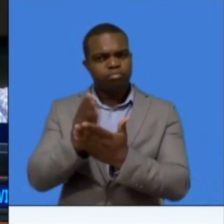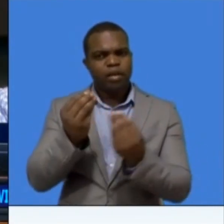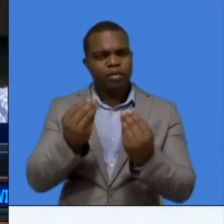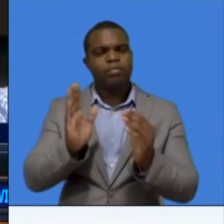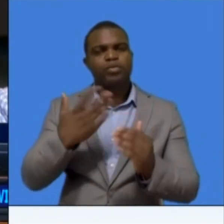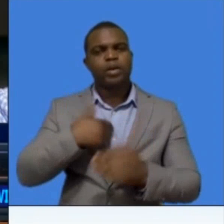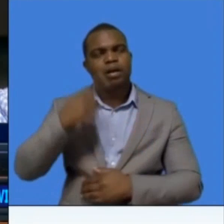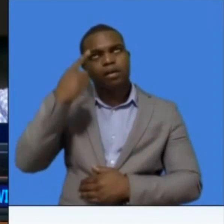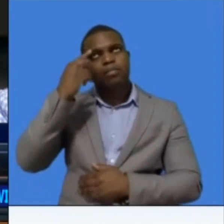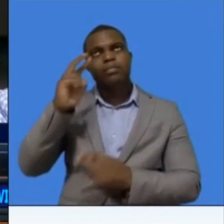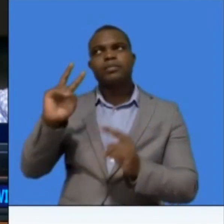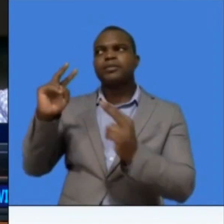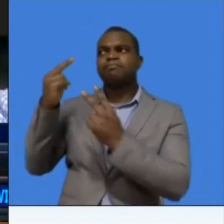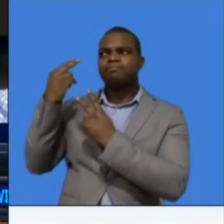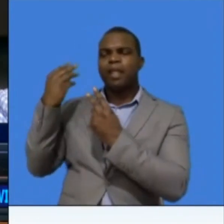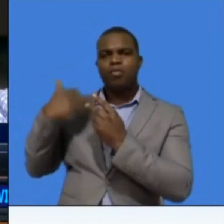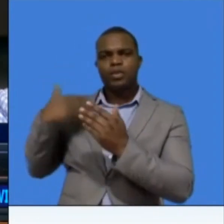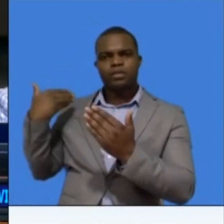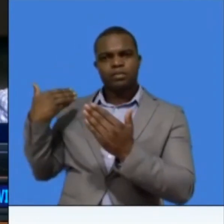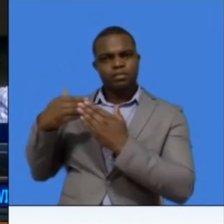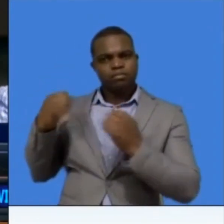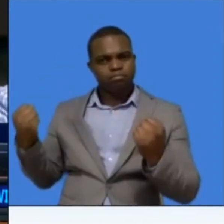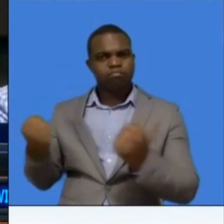are we where we used to be. Thank you.